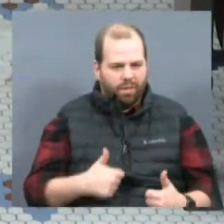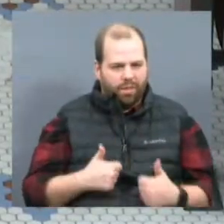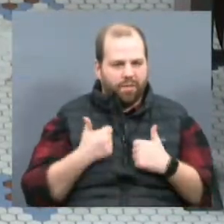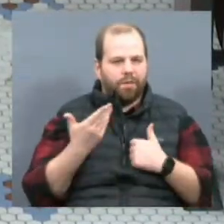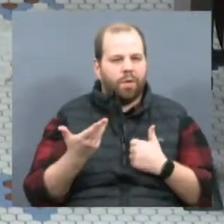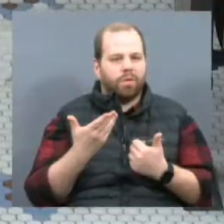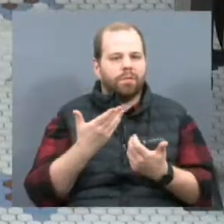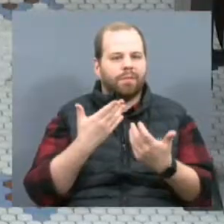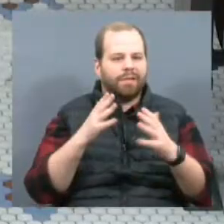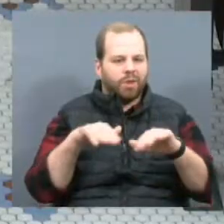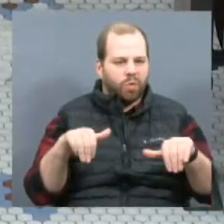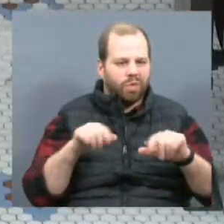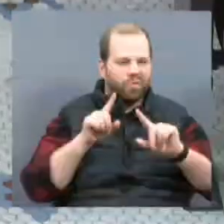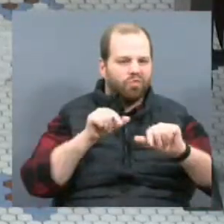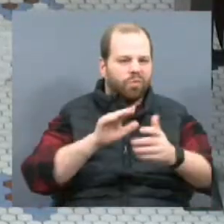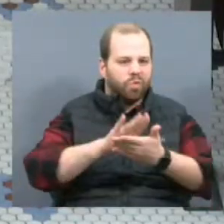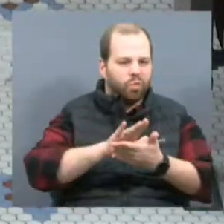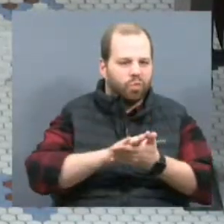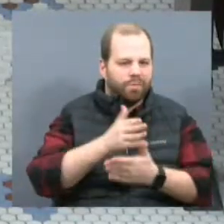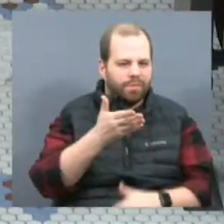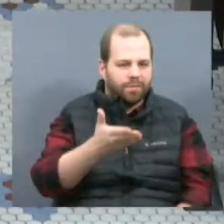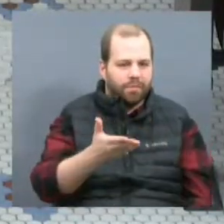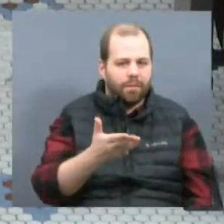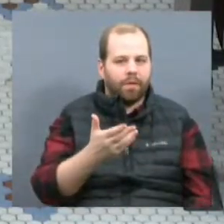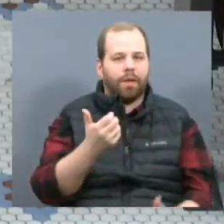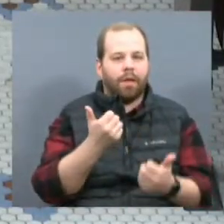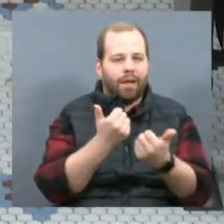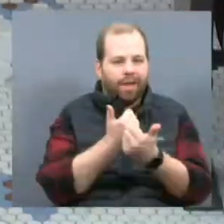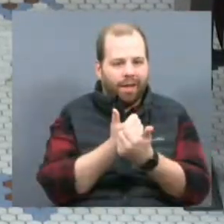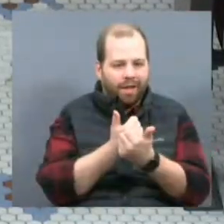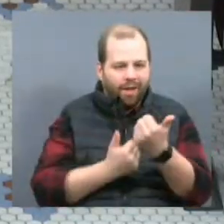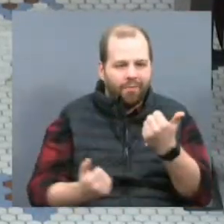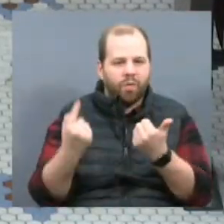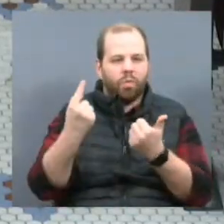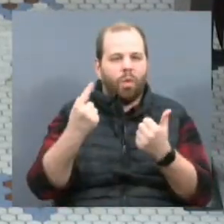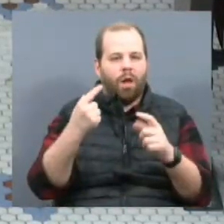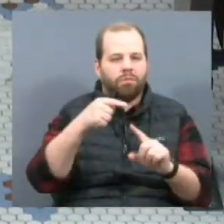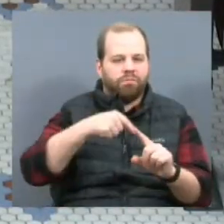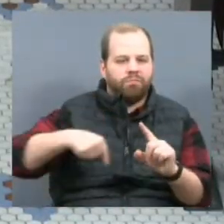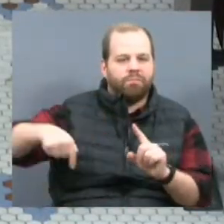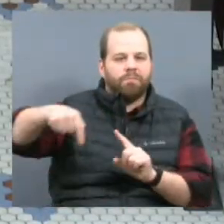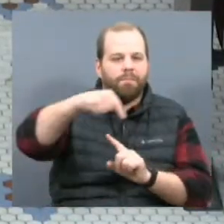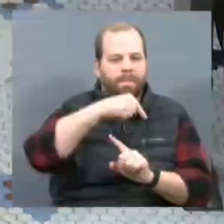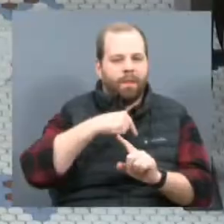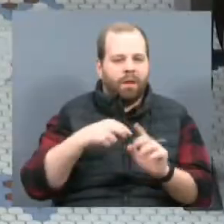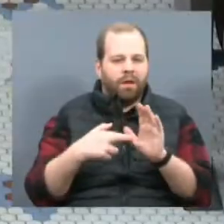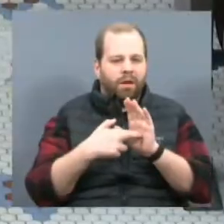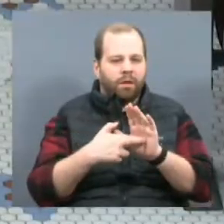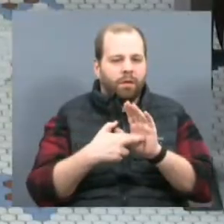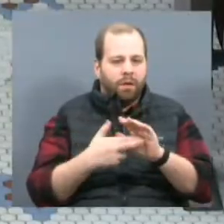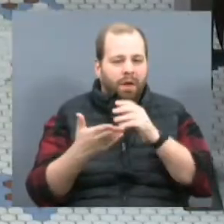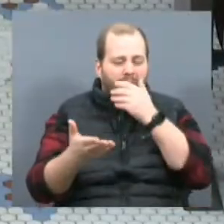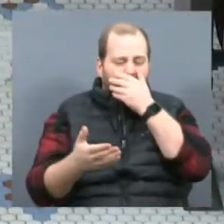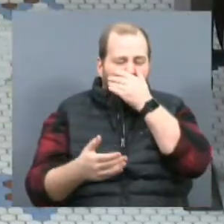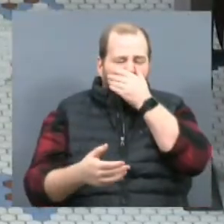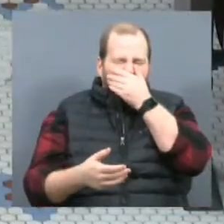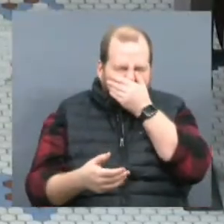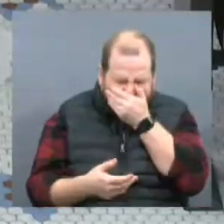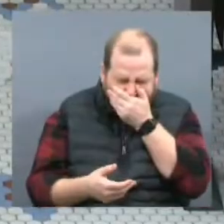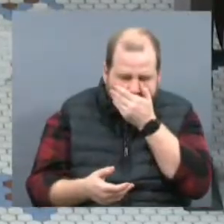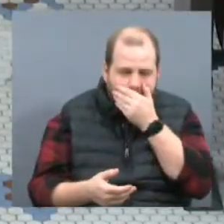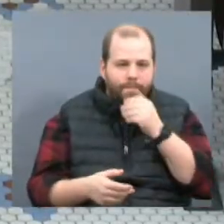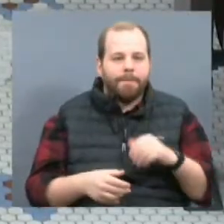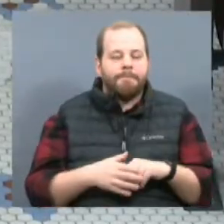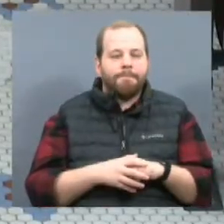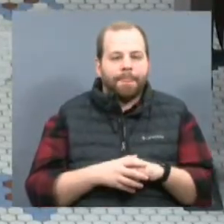have gone to school there. Everybody on the perimeter has been represented at the meeting that we